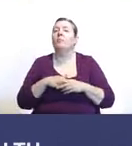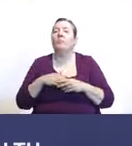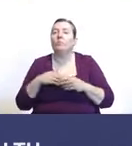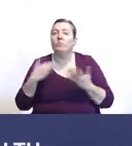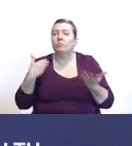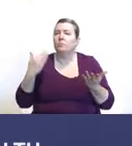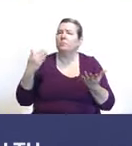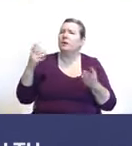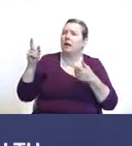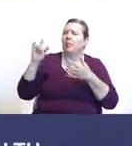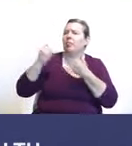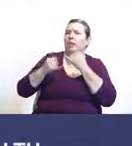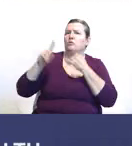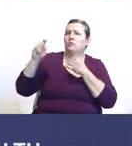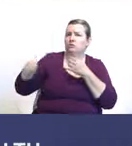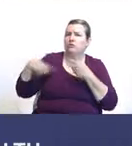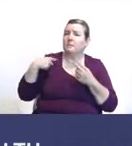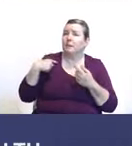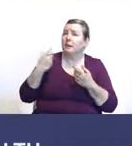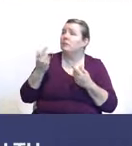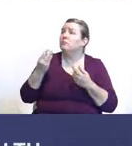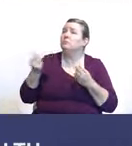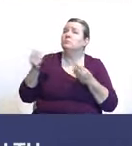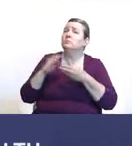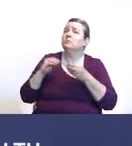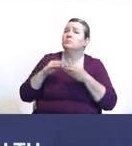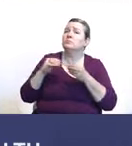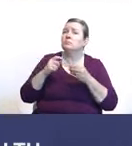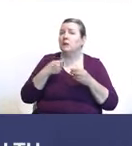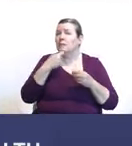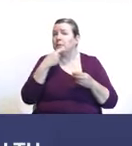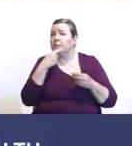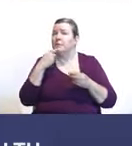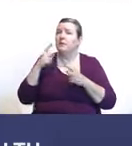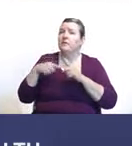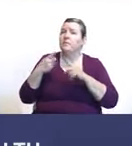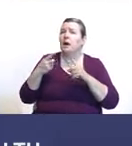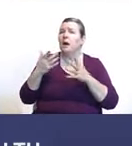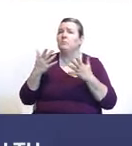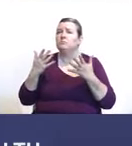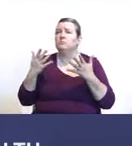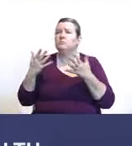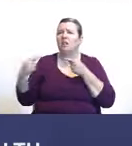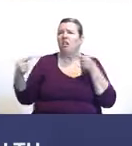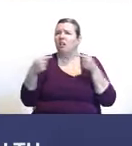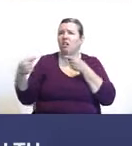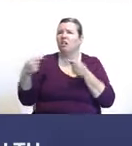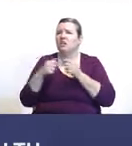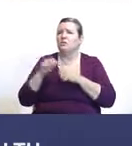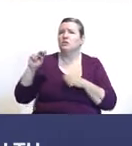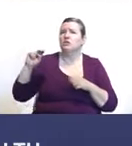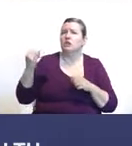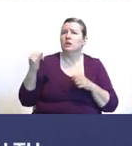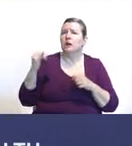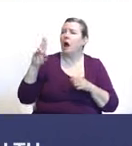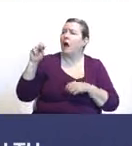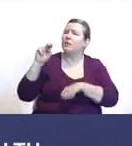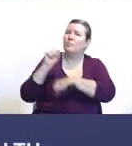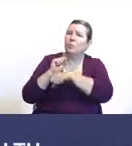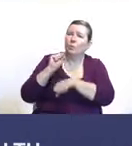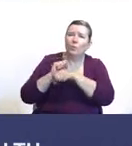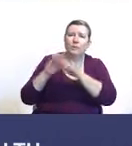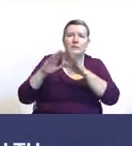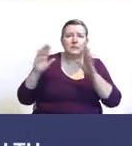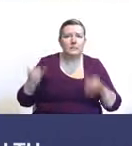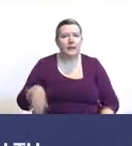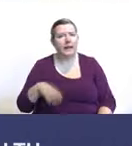done a couple of stories lately about the ongoing problems that people continue to have with the Jersey unemployment system. Yes, things